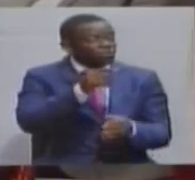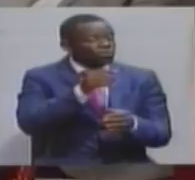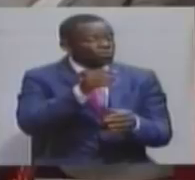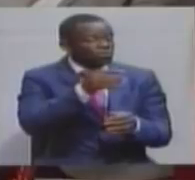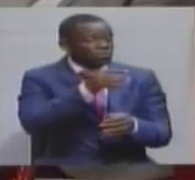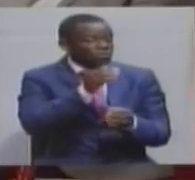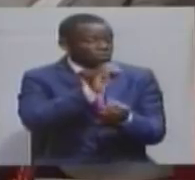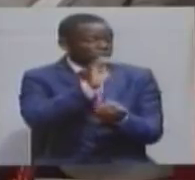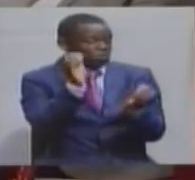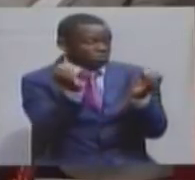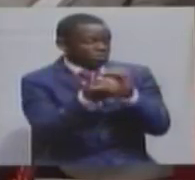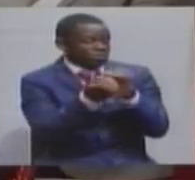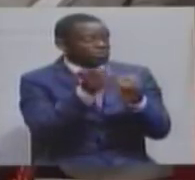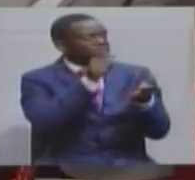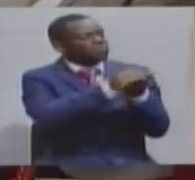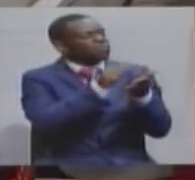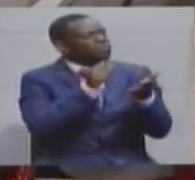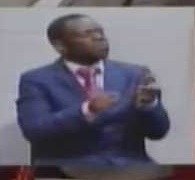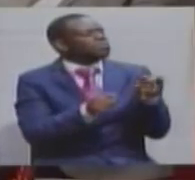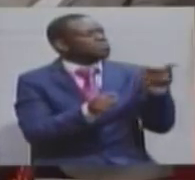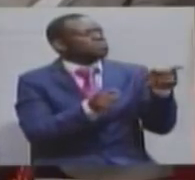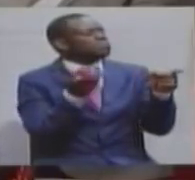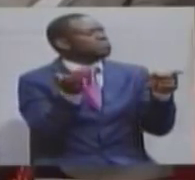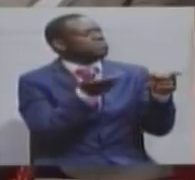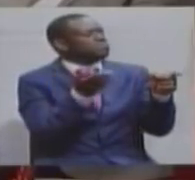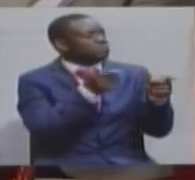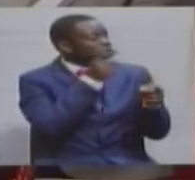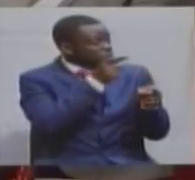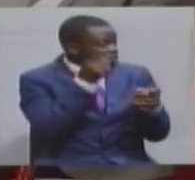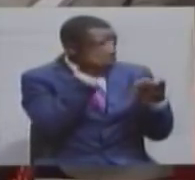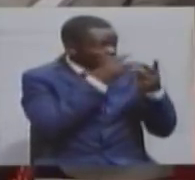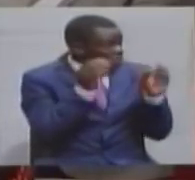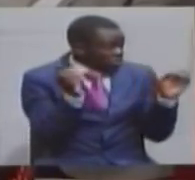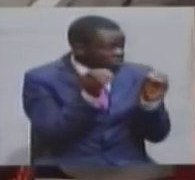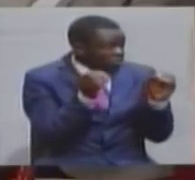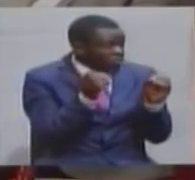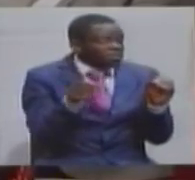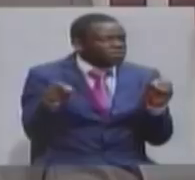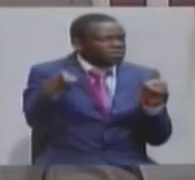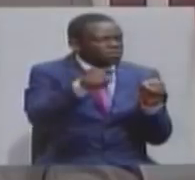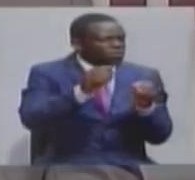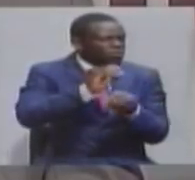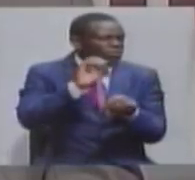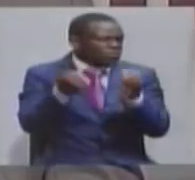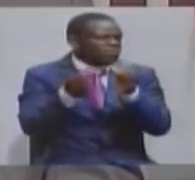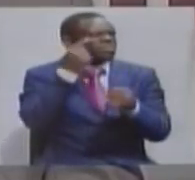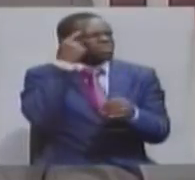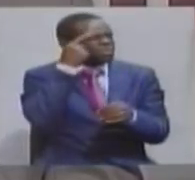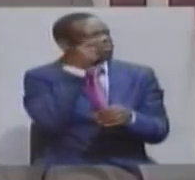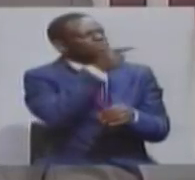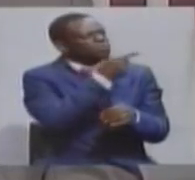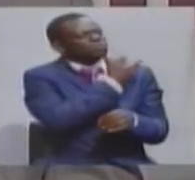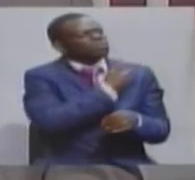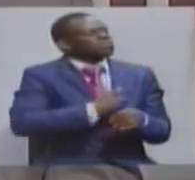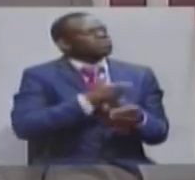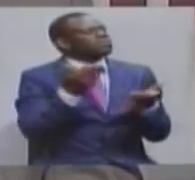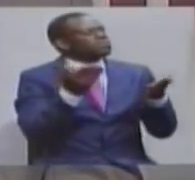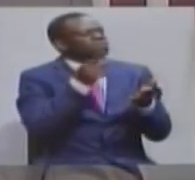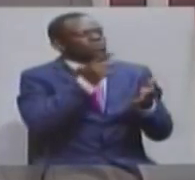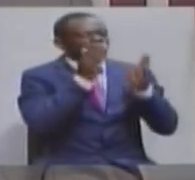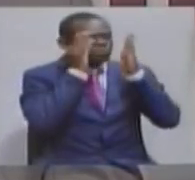going to implement what you're going to agree on. They believe you lack seriousness. I think that probably lack commitment. You know, let